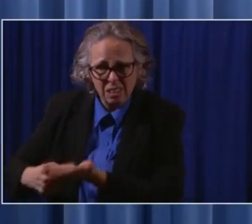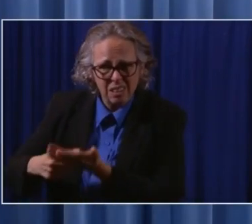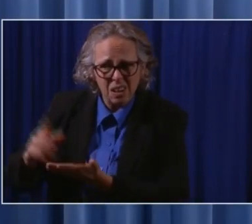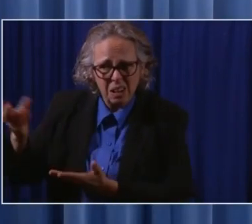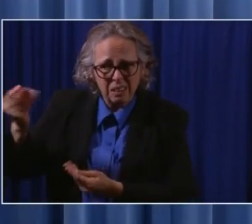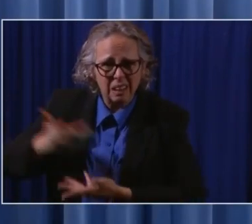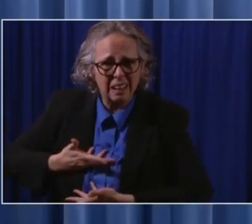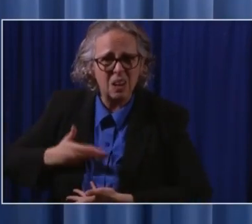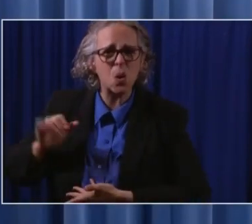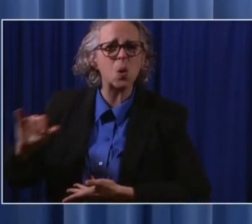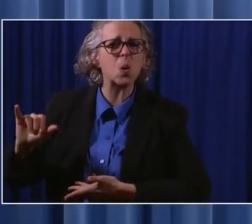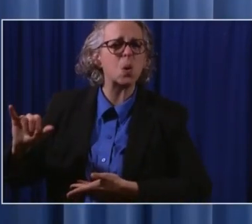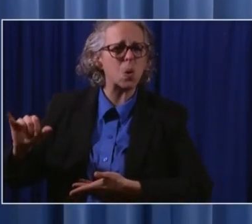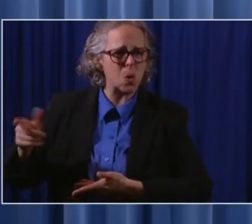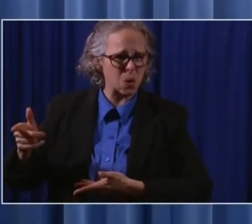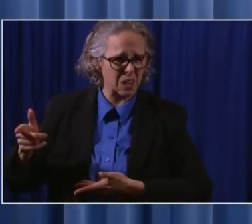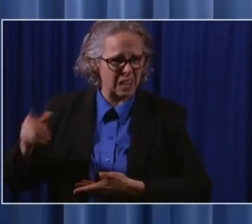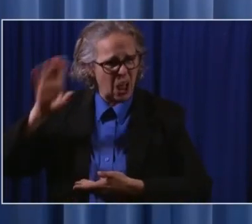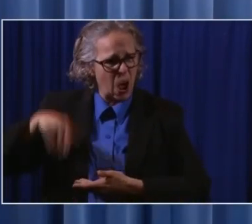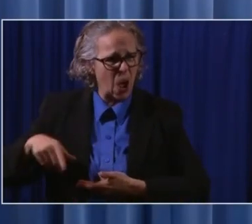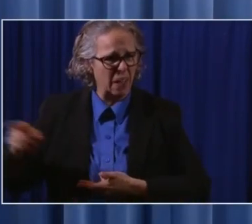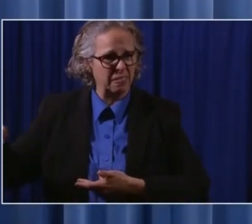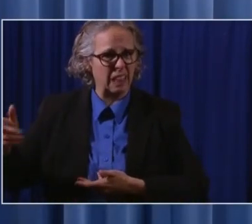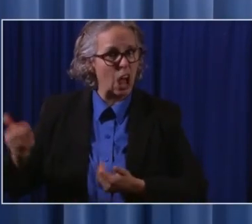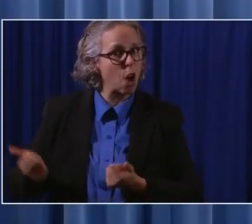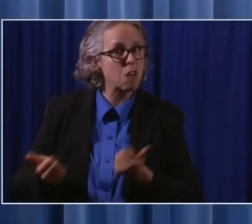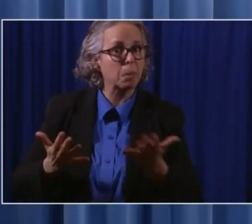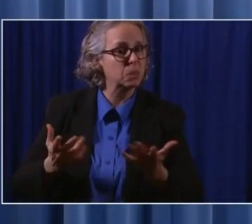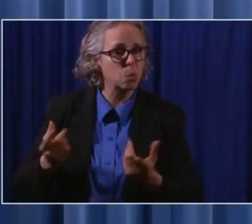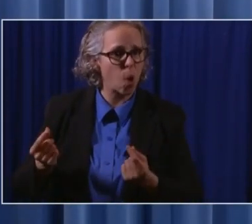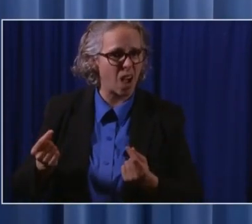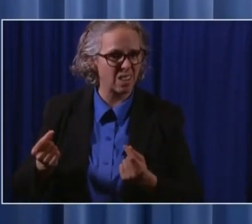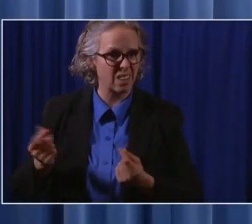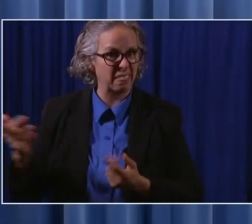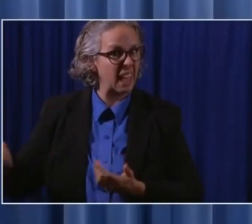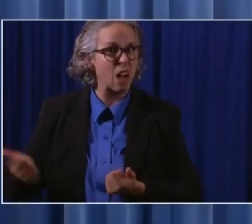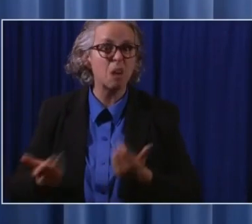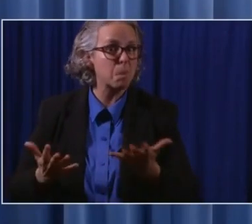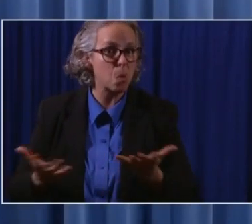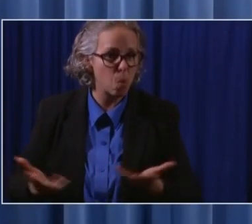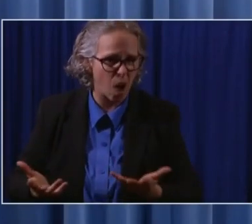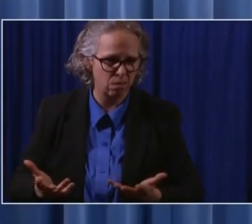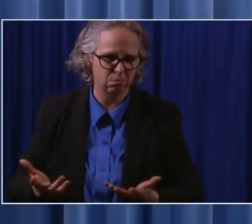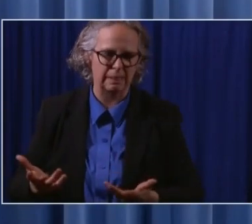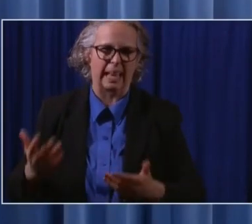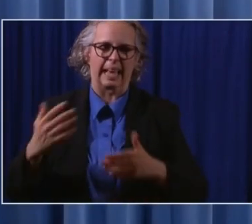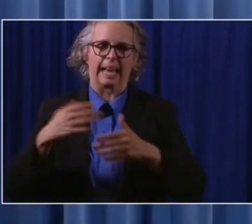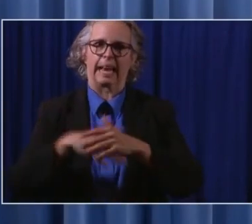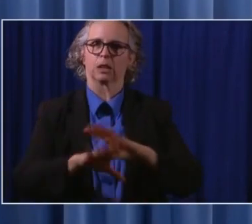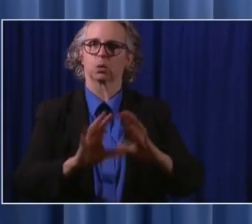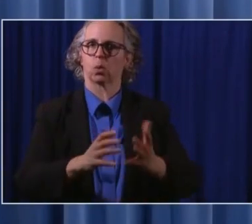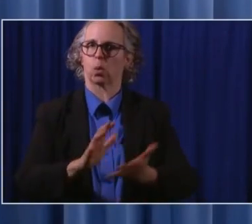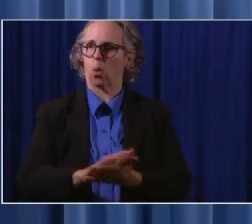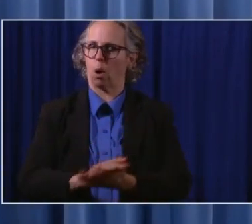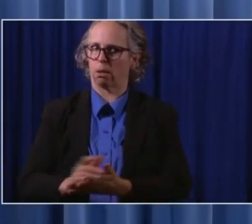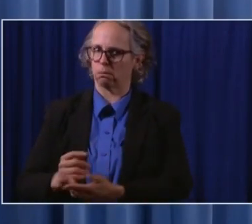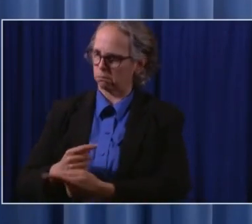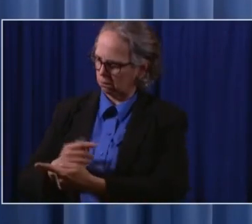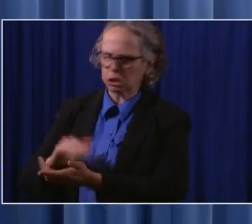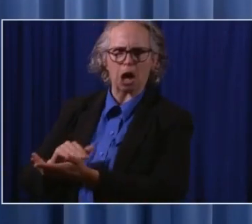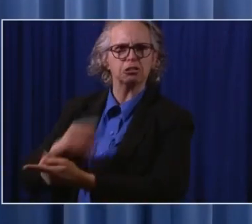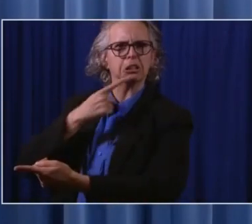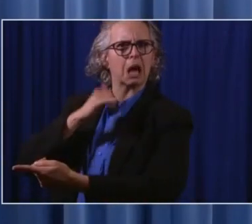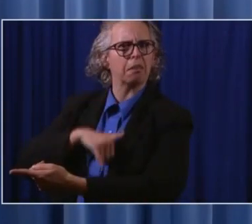pediatricians, what they recommended. They recommended kids go to school because there are in person,